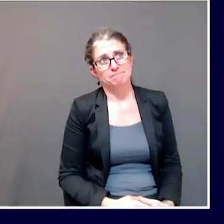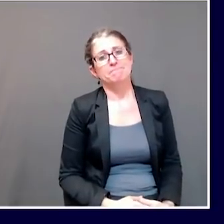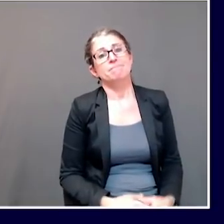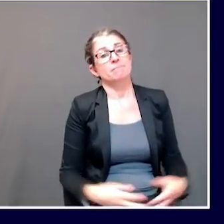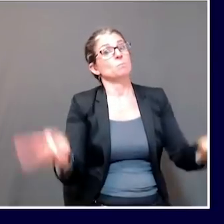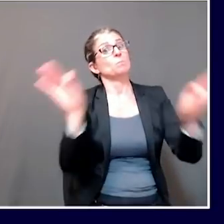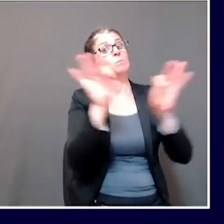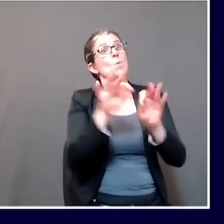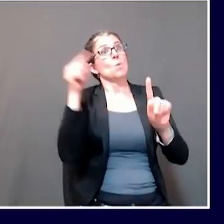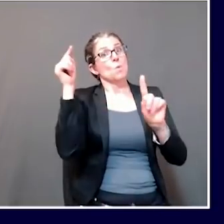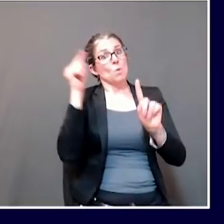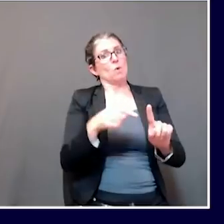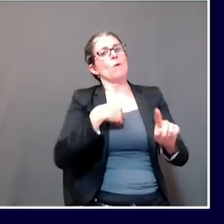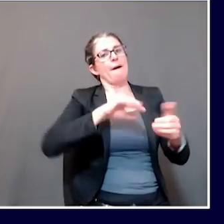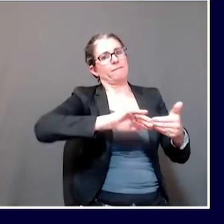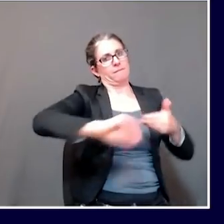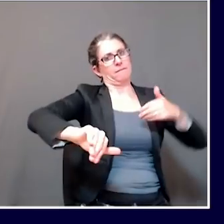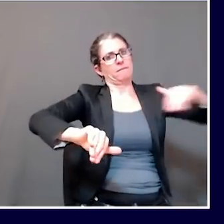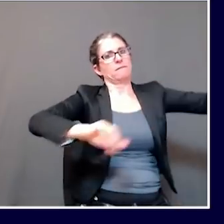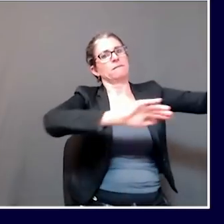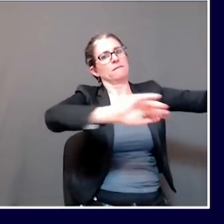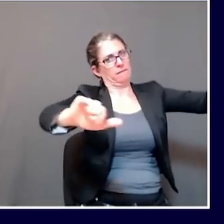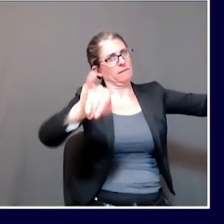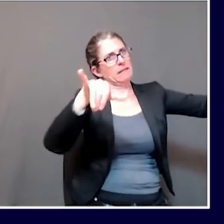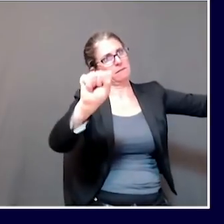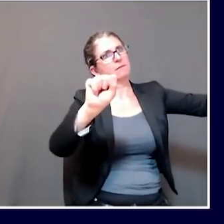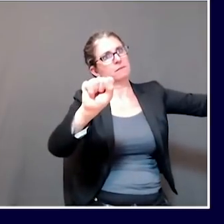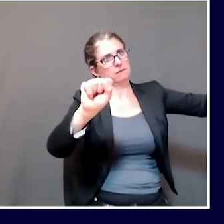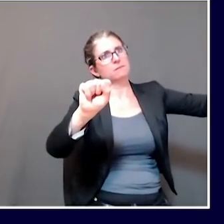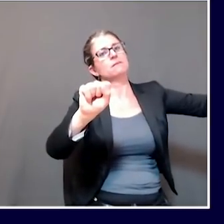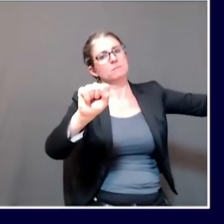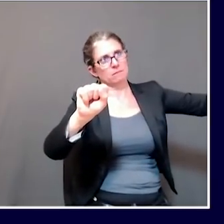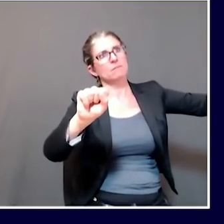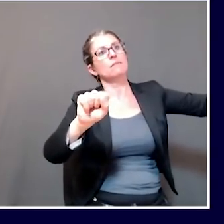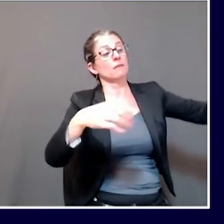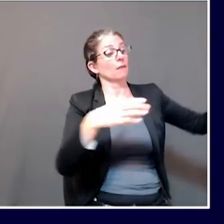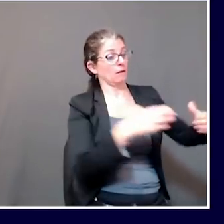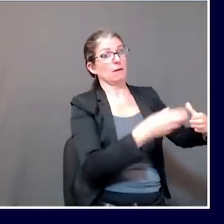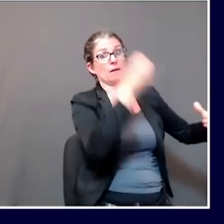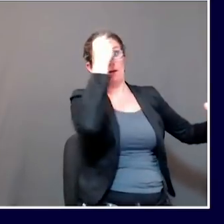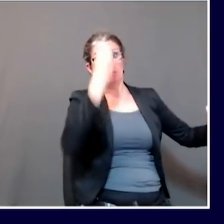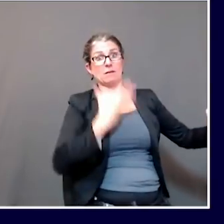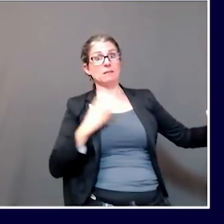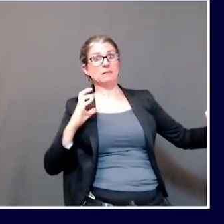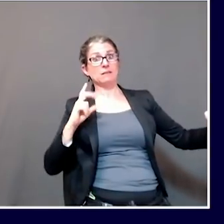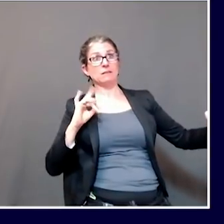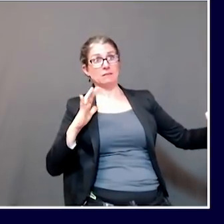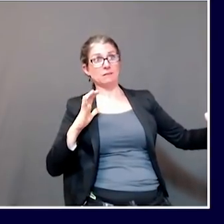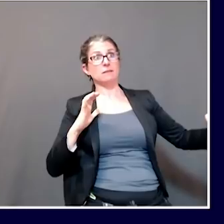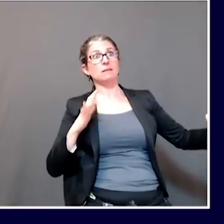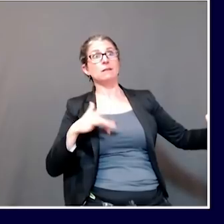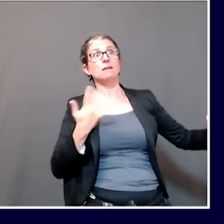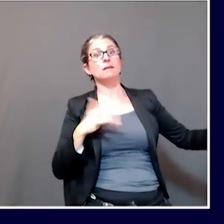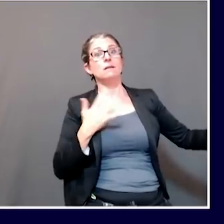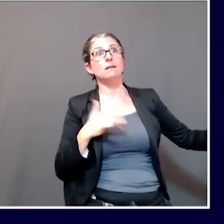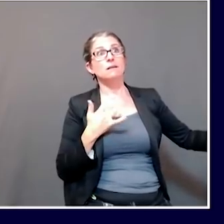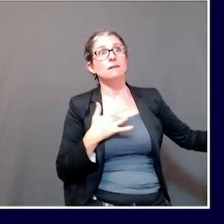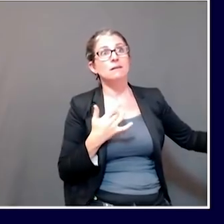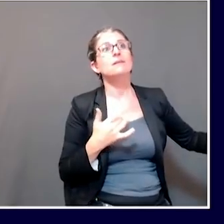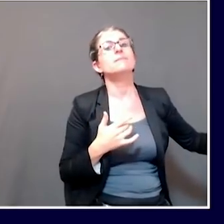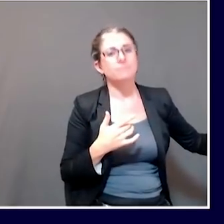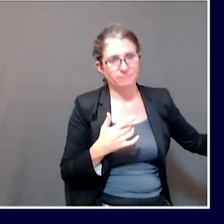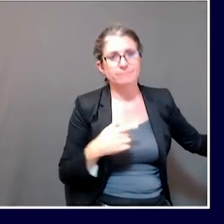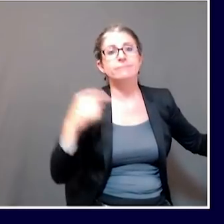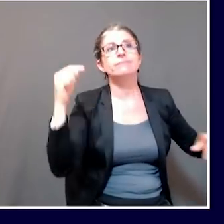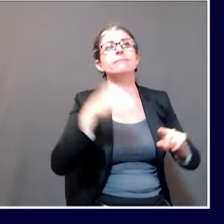we fully understand that in many classrooms, the seating chart is, it's like a pile of spaghetti. Kids are moving around. That's the nature of an